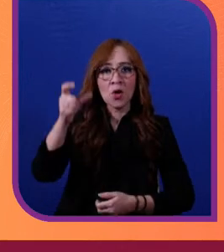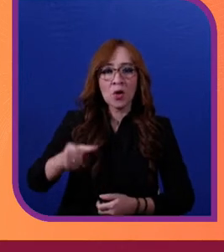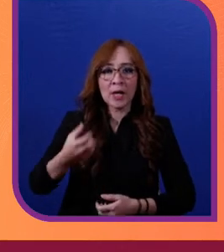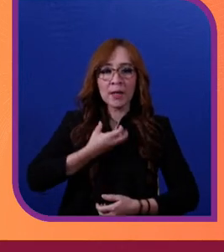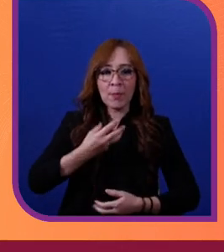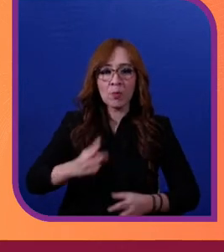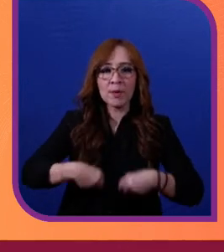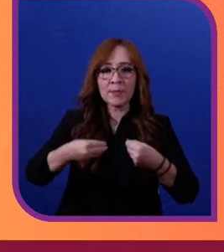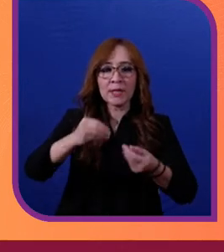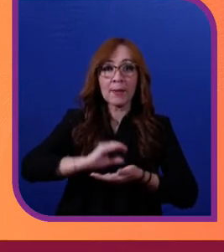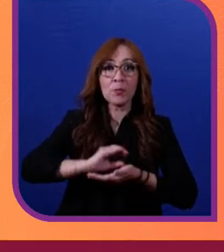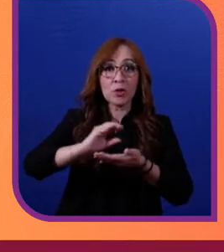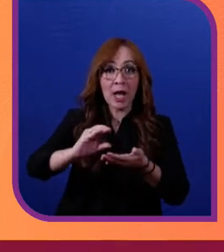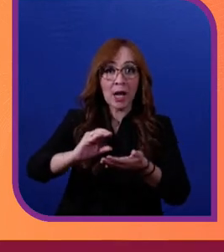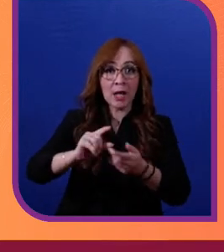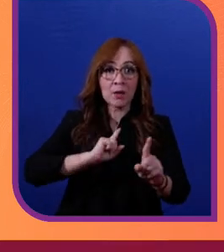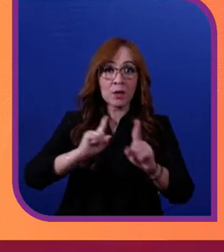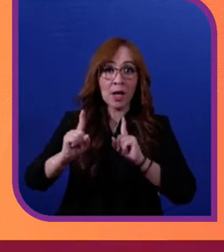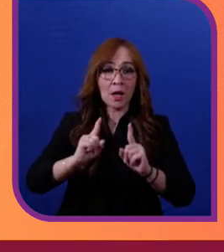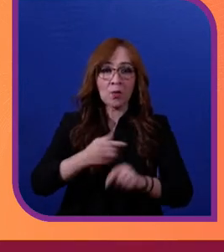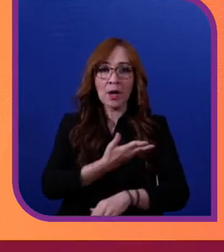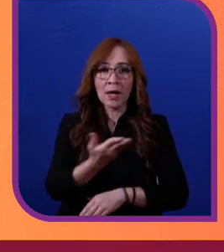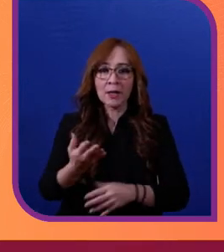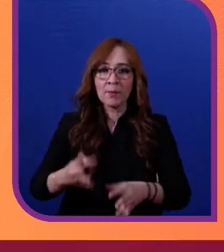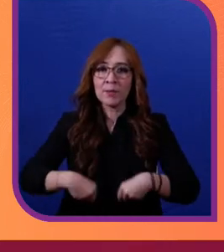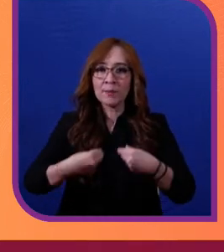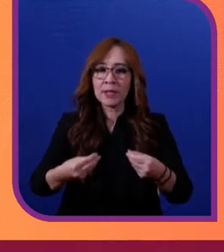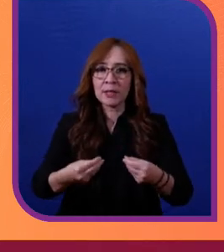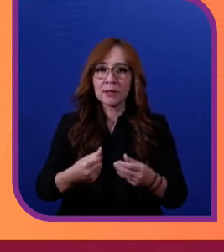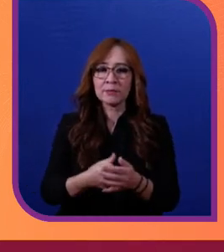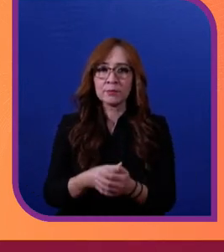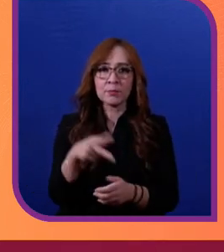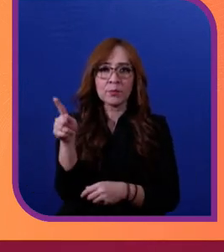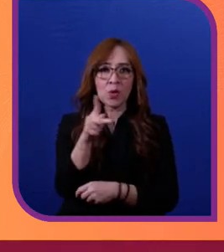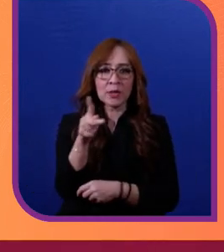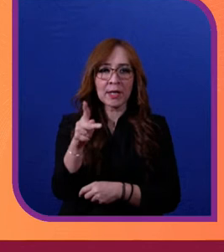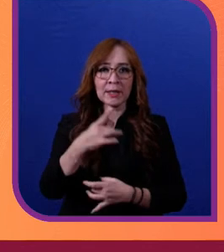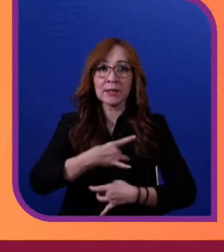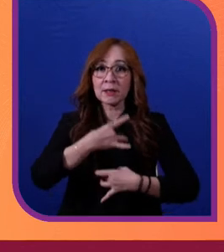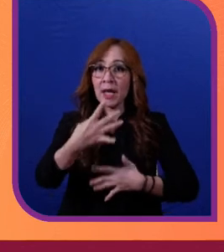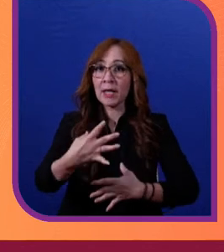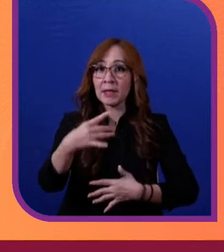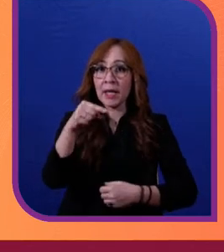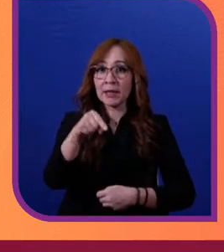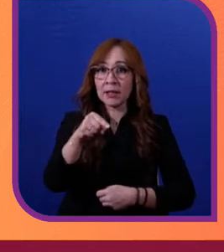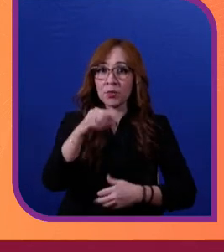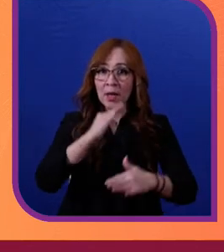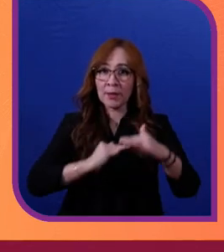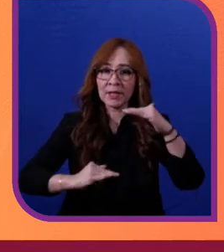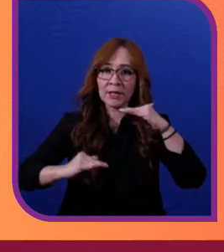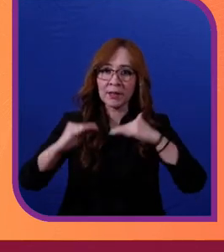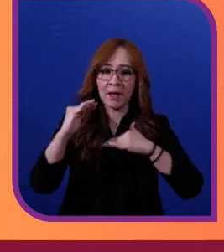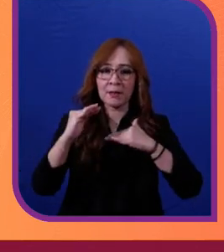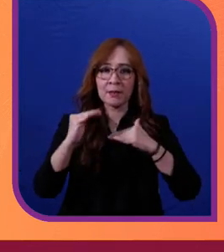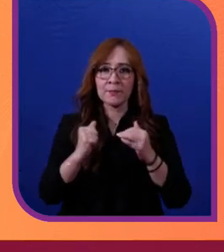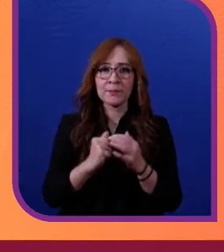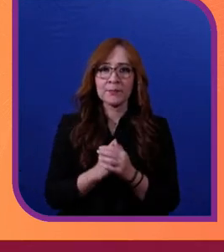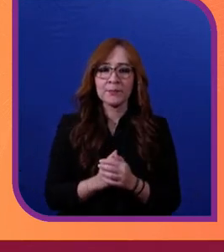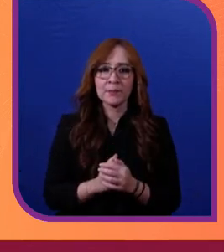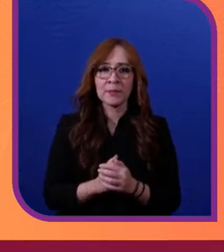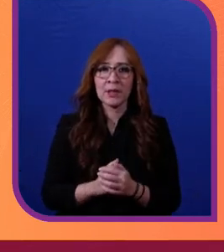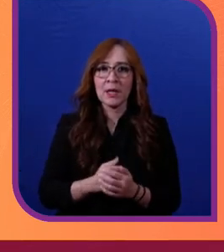atraktif mayat whitby Surround yourself with the good site of advisors legal and expense and especially